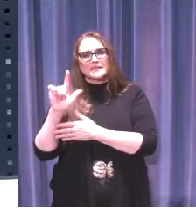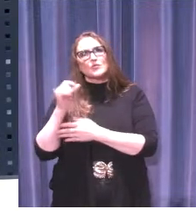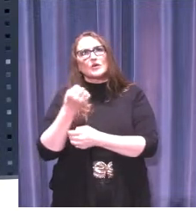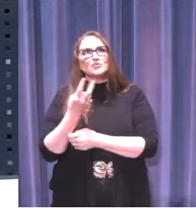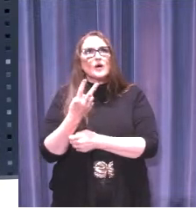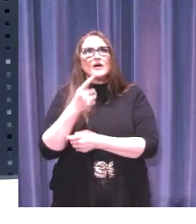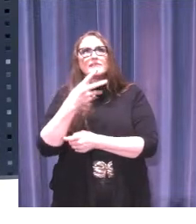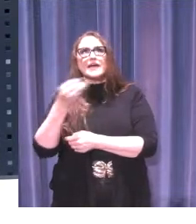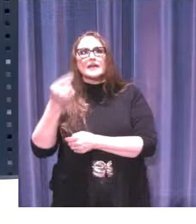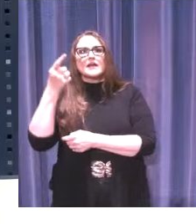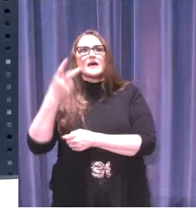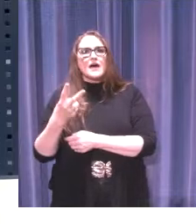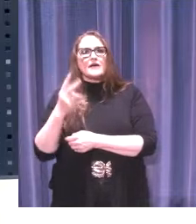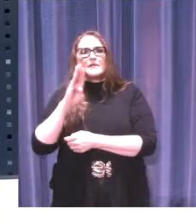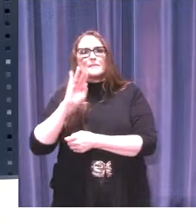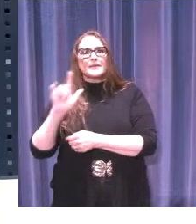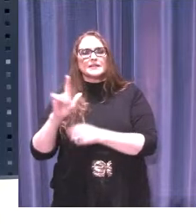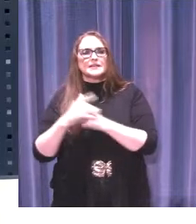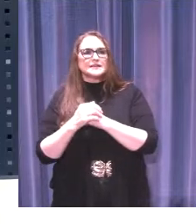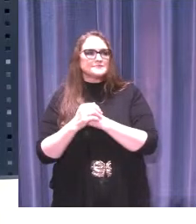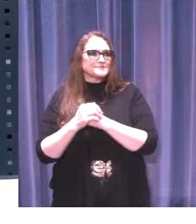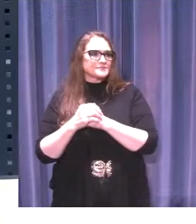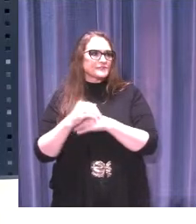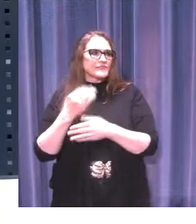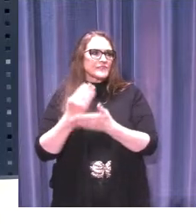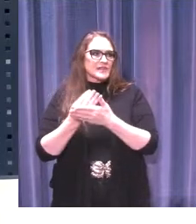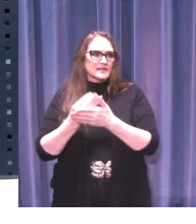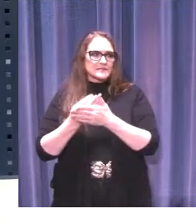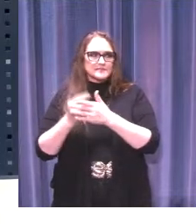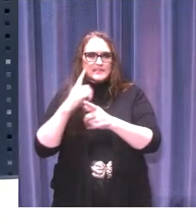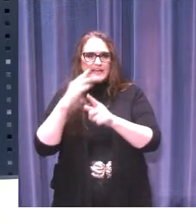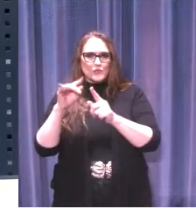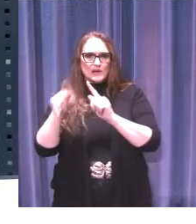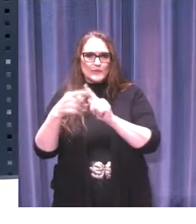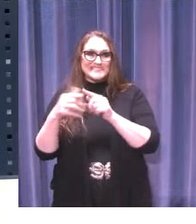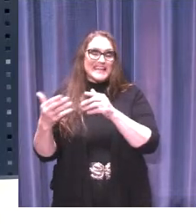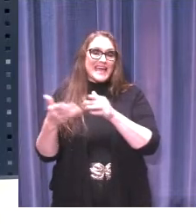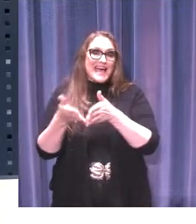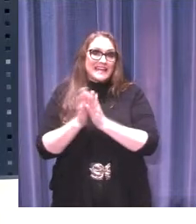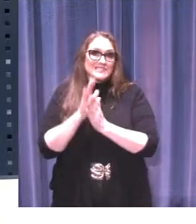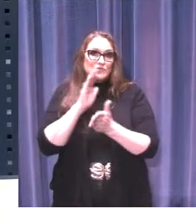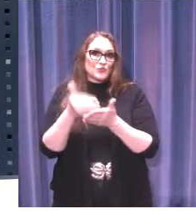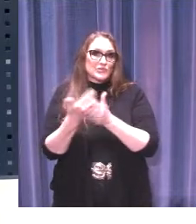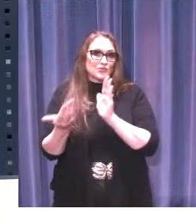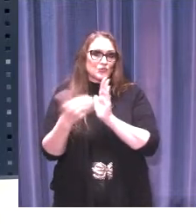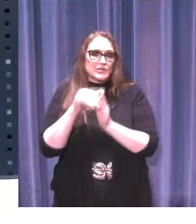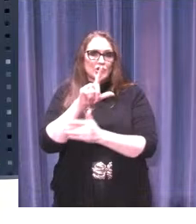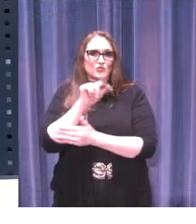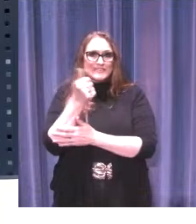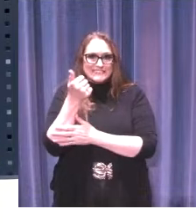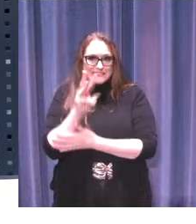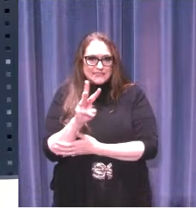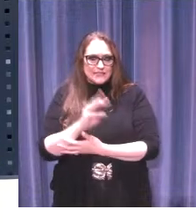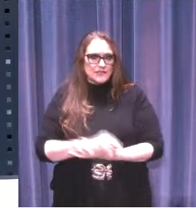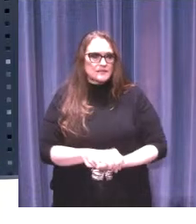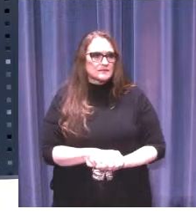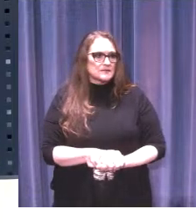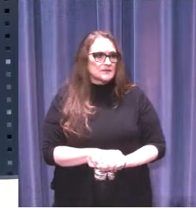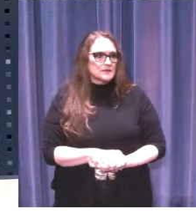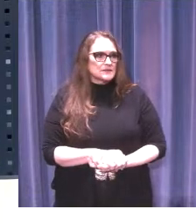billion with a 40 bank syndicate. And when I was asked to renew it in 2016, it